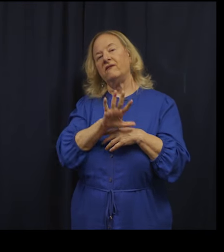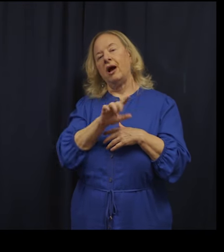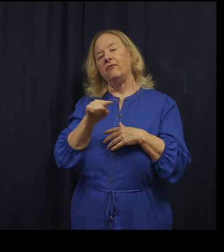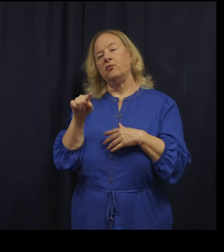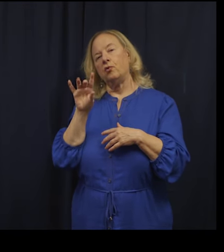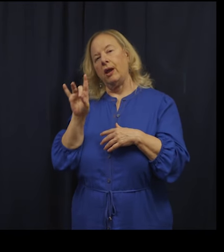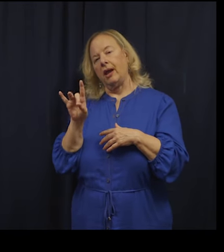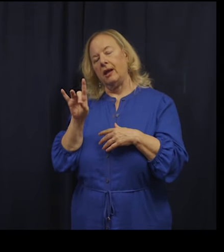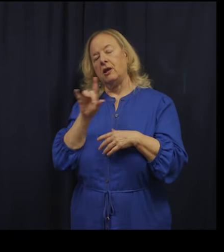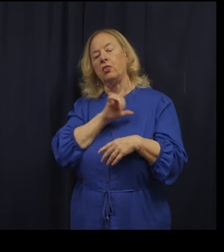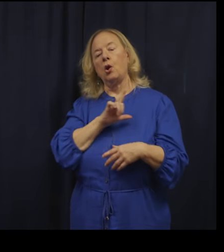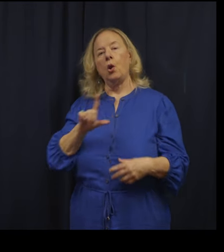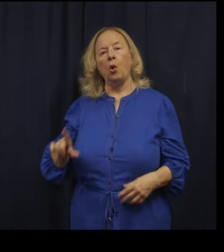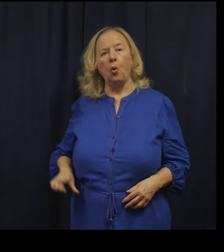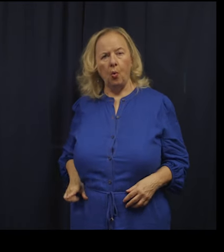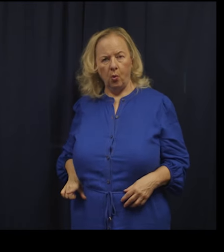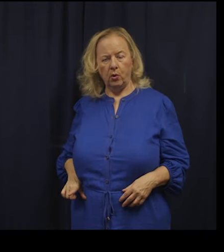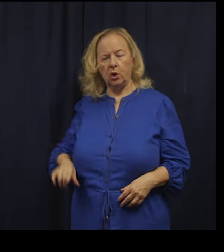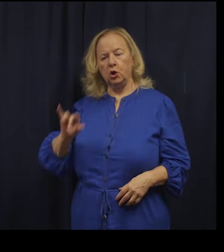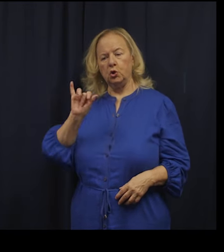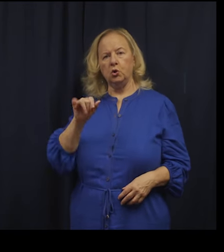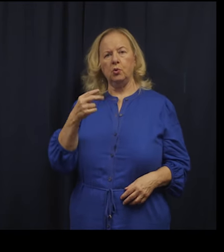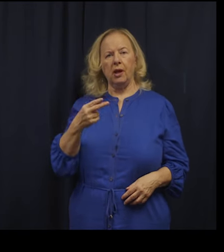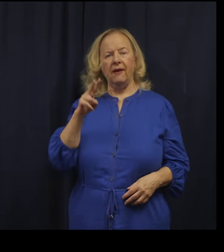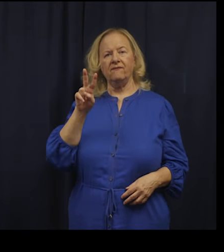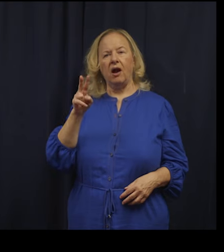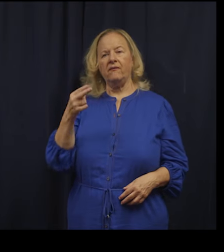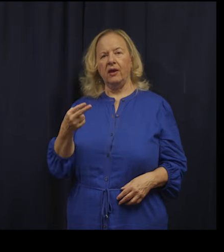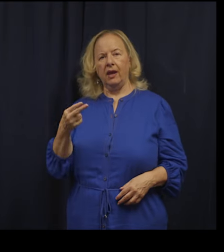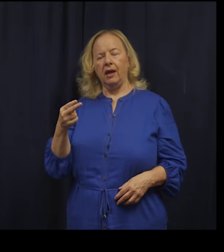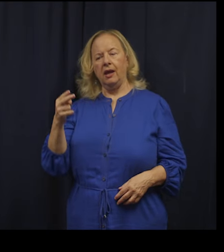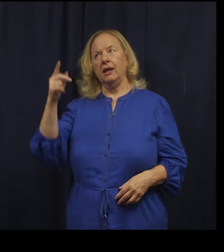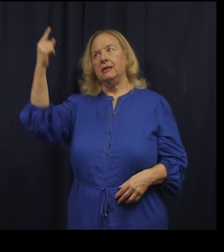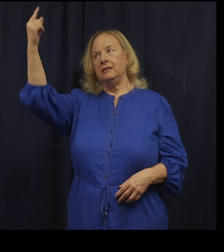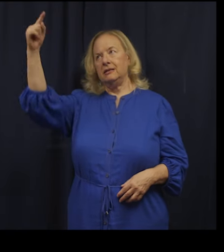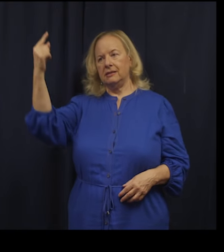8, how the Lord, the Yud-Heh-Vav-Heh,